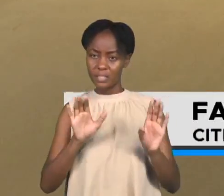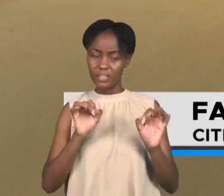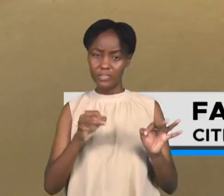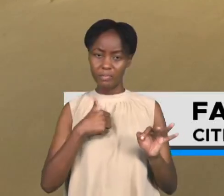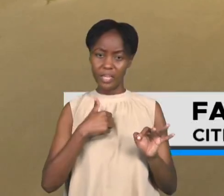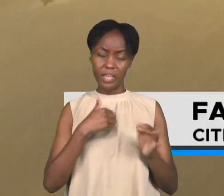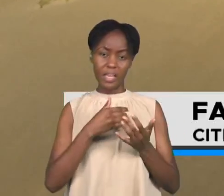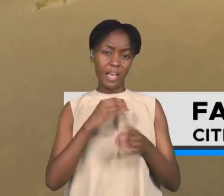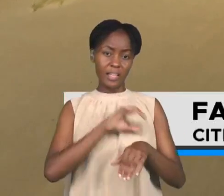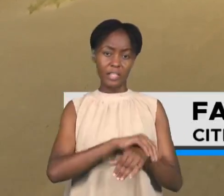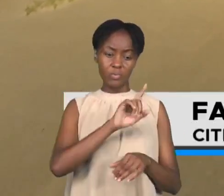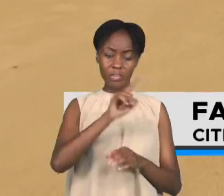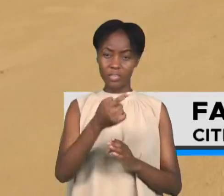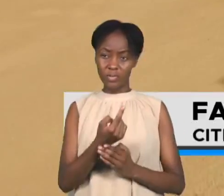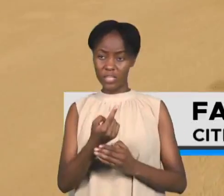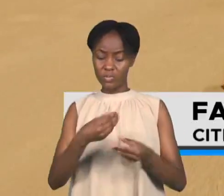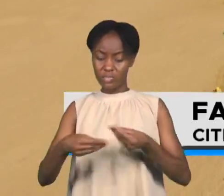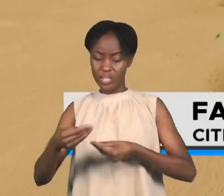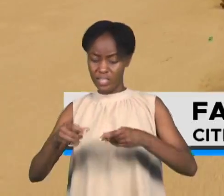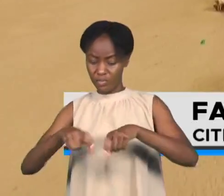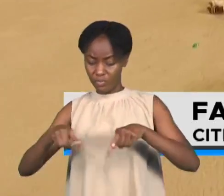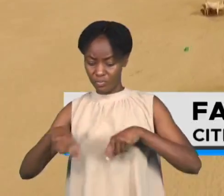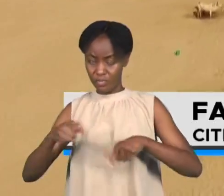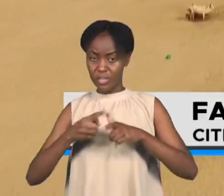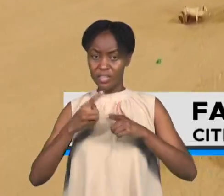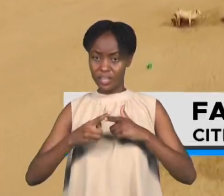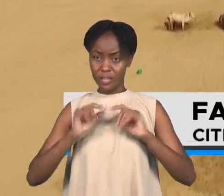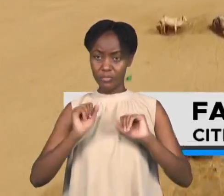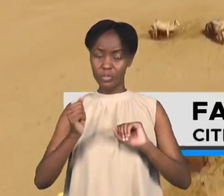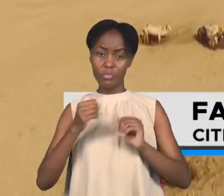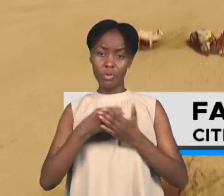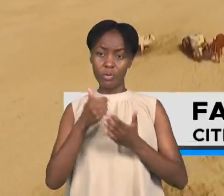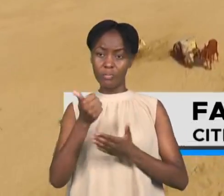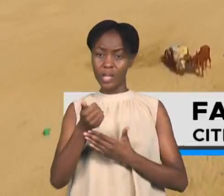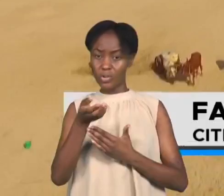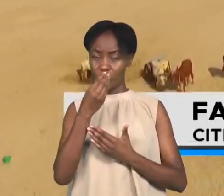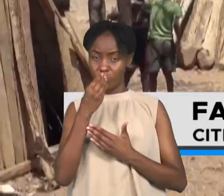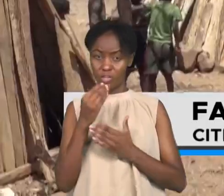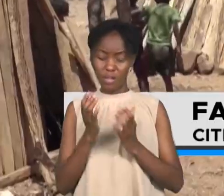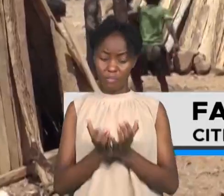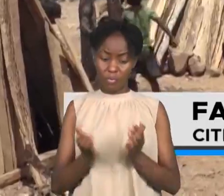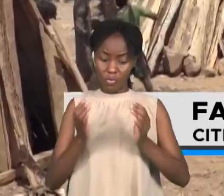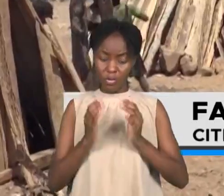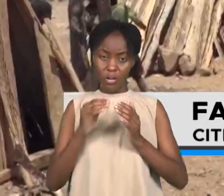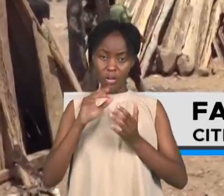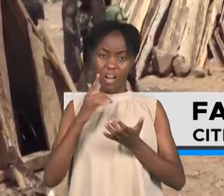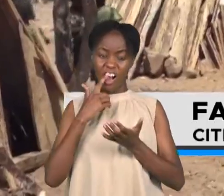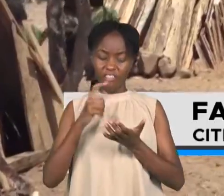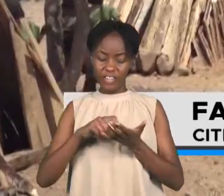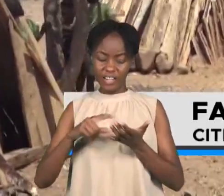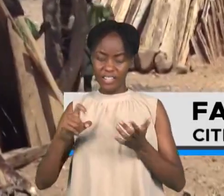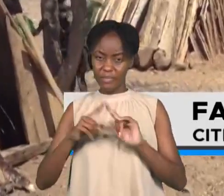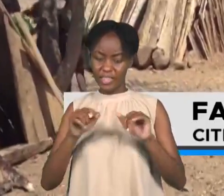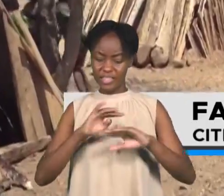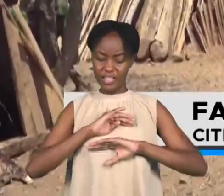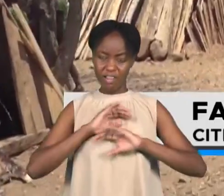1,000 ariary by selling these trunks, I can buy myself a bowl of rice. But that's not enough for a large family.